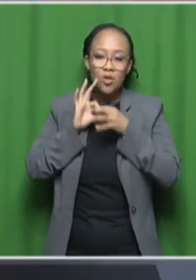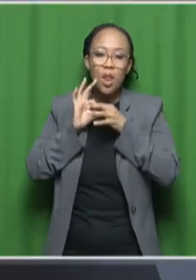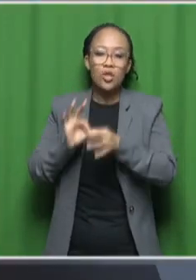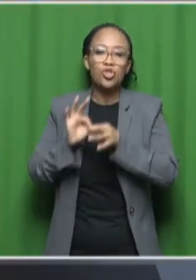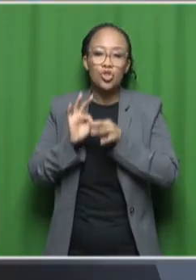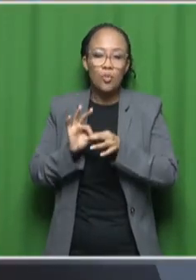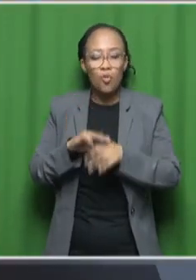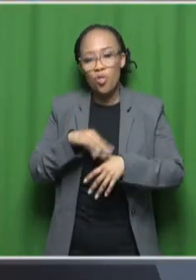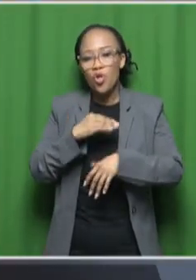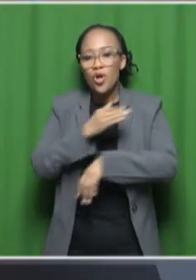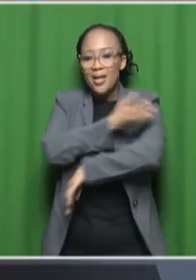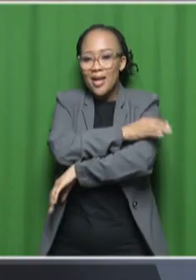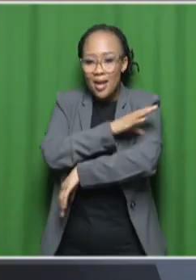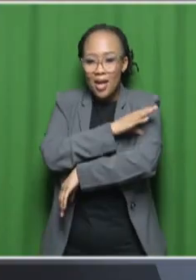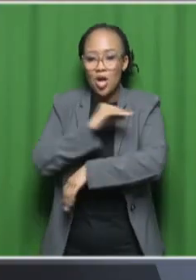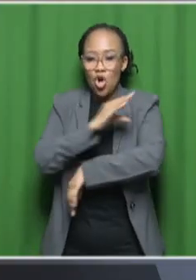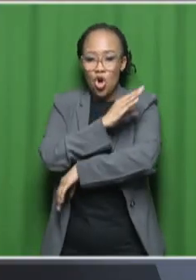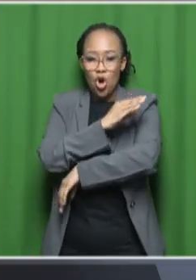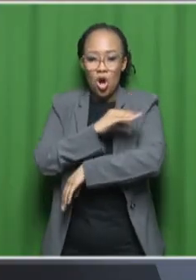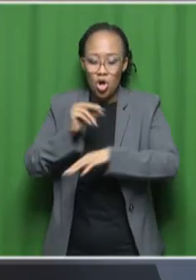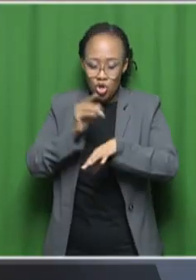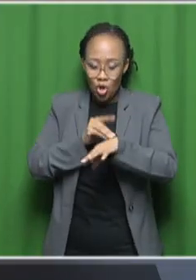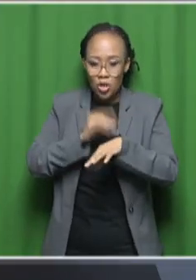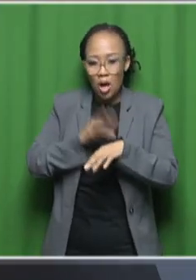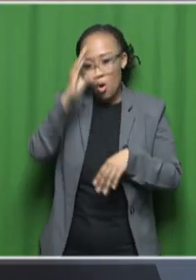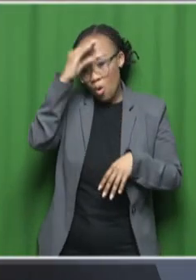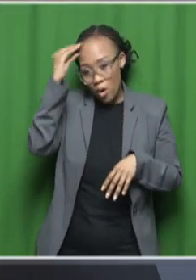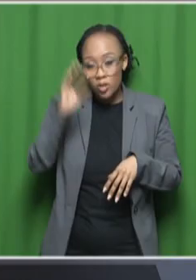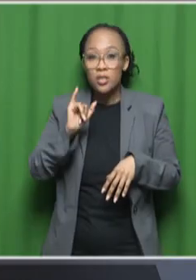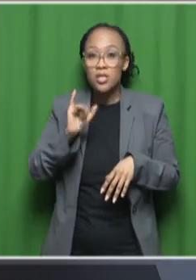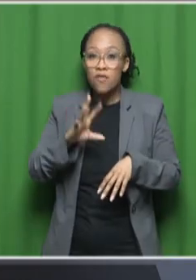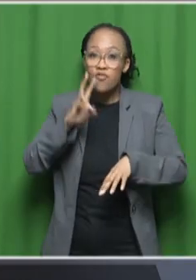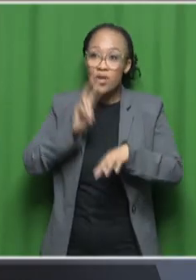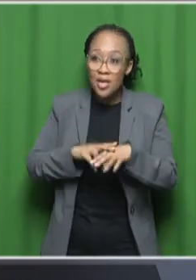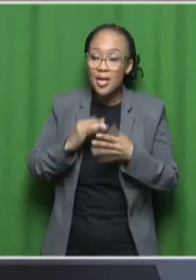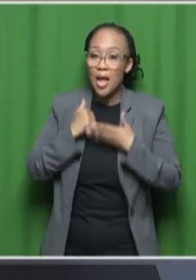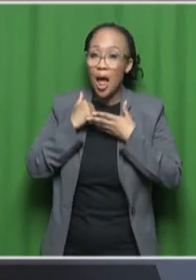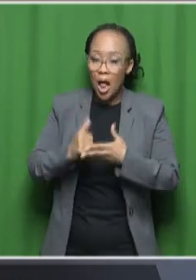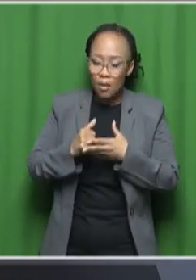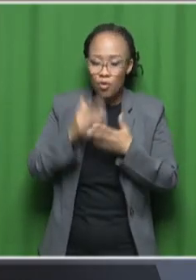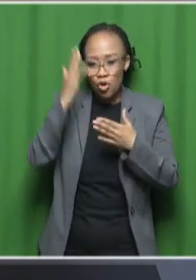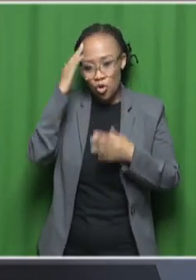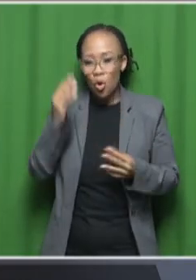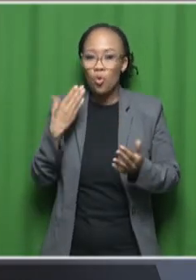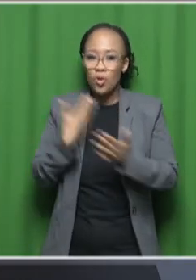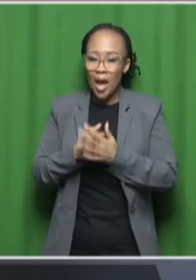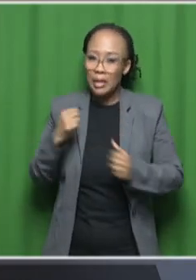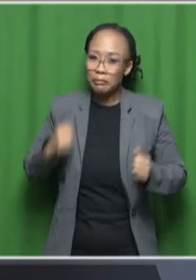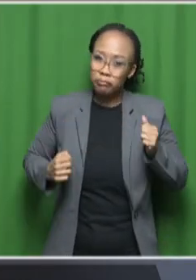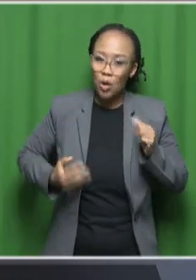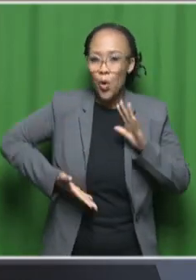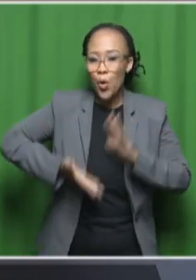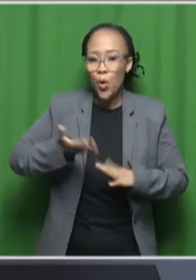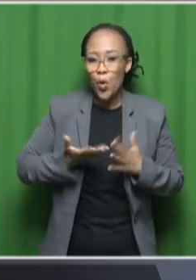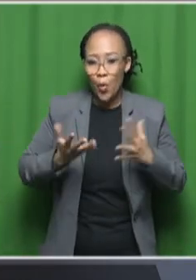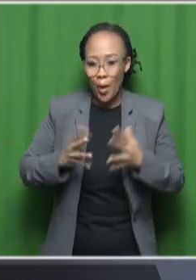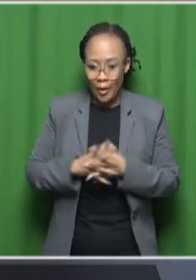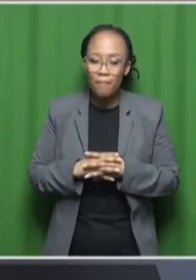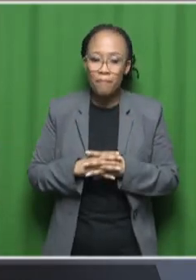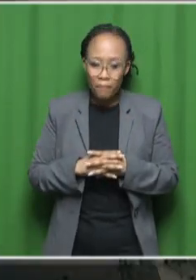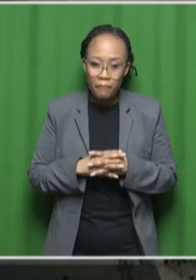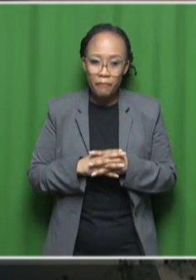so that you know who to go to when you need that healthcare. So it's awareness and access to healthcare.